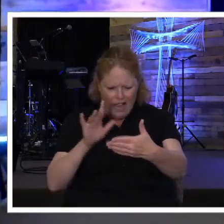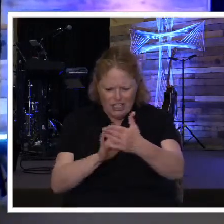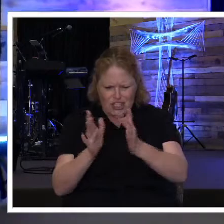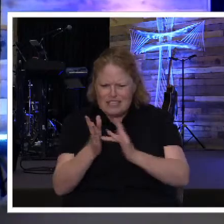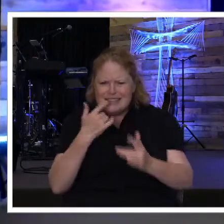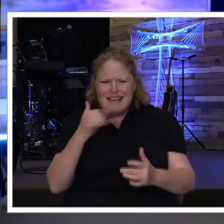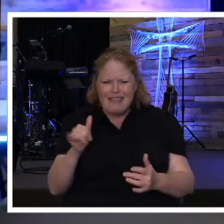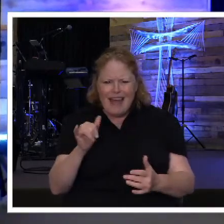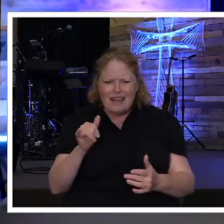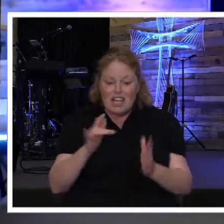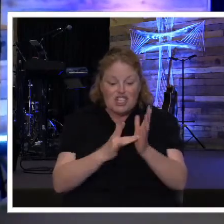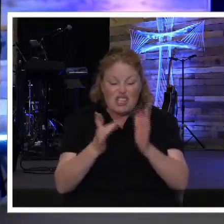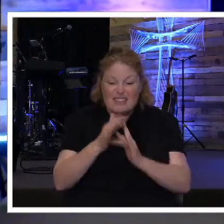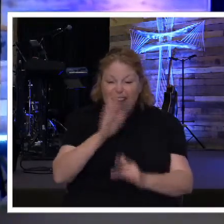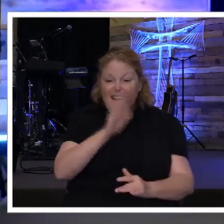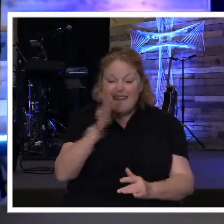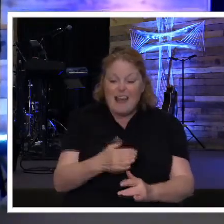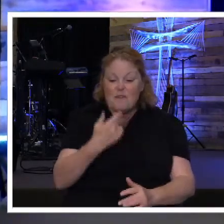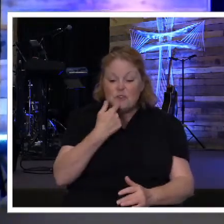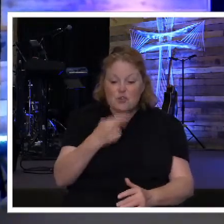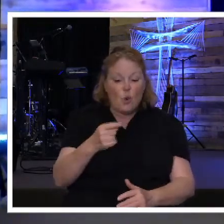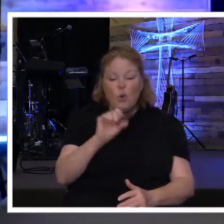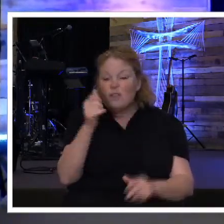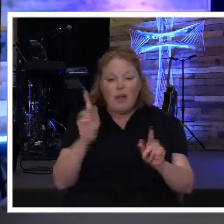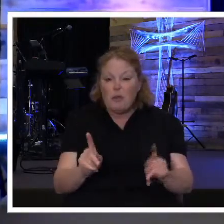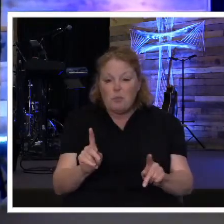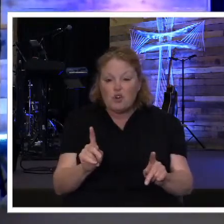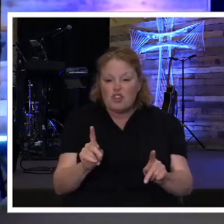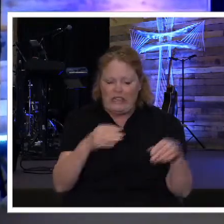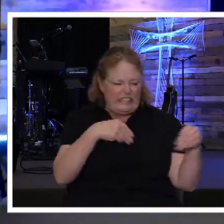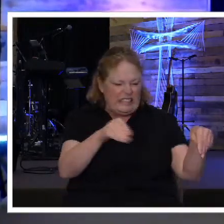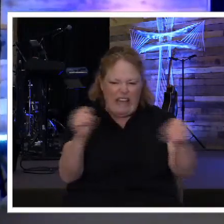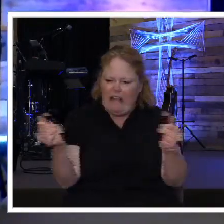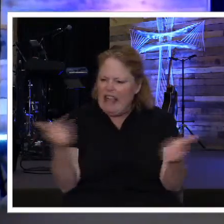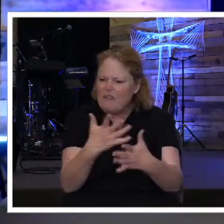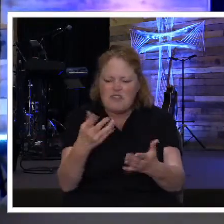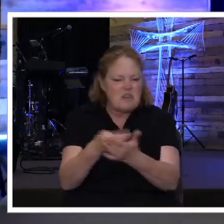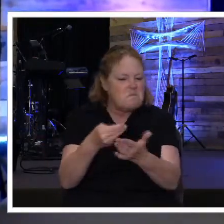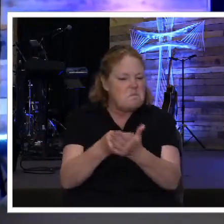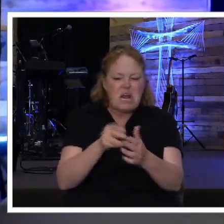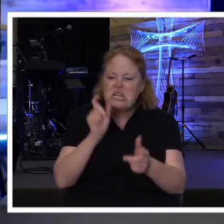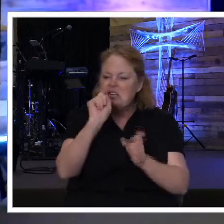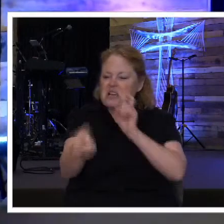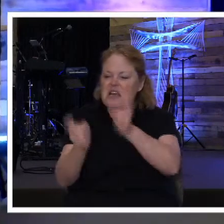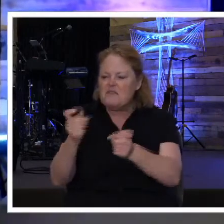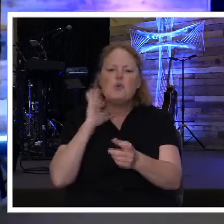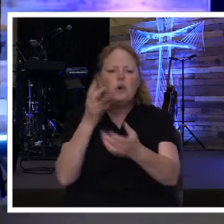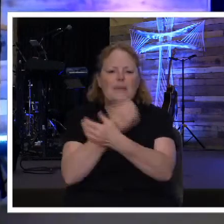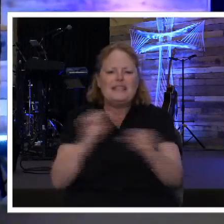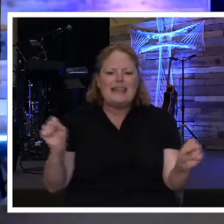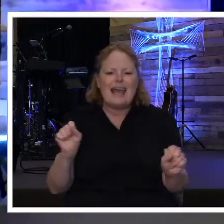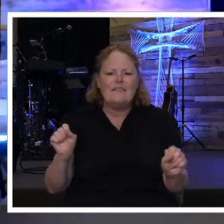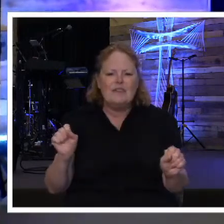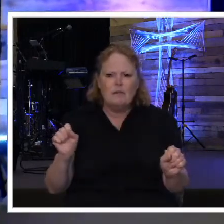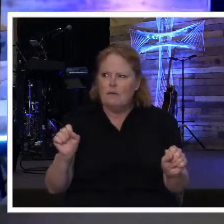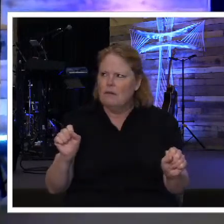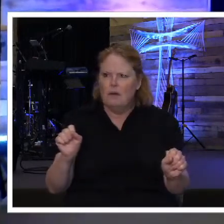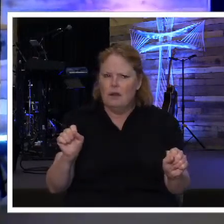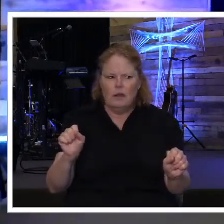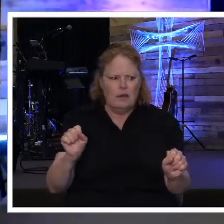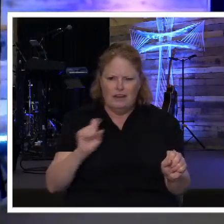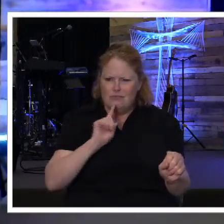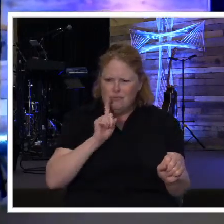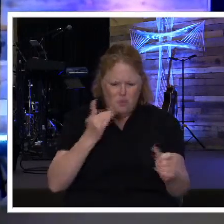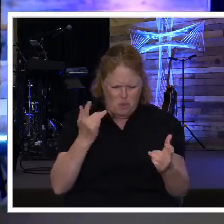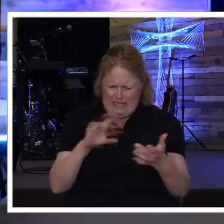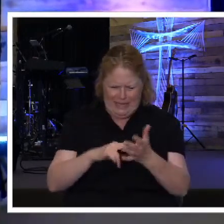told anybody else in Scripture that if they would just give away all their money and give it to the poor, that they would be saved. It's a brand new thing that he's introducing